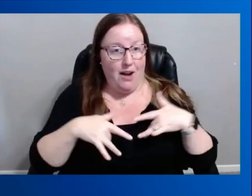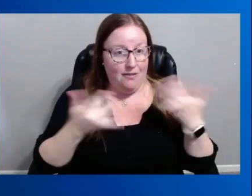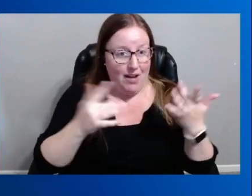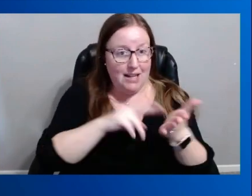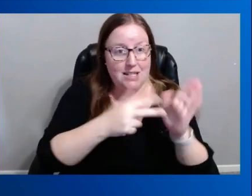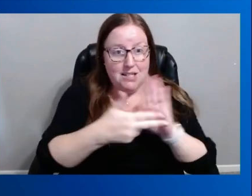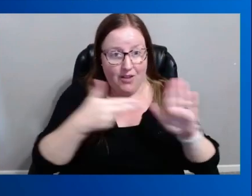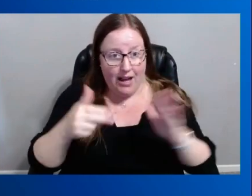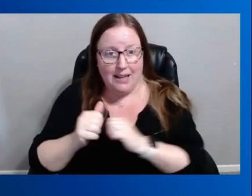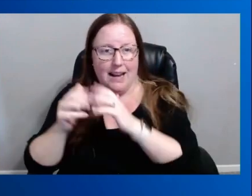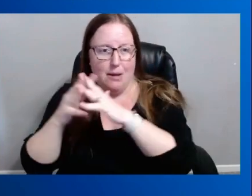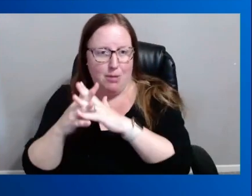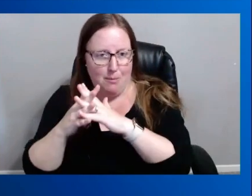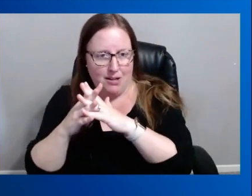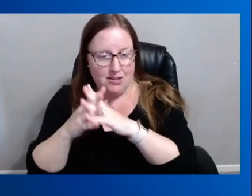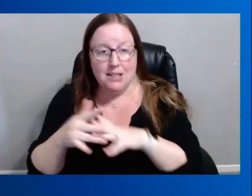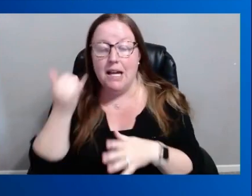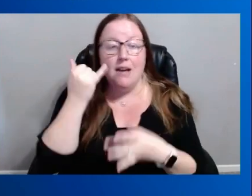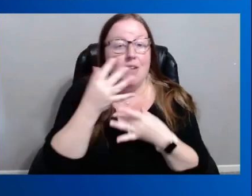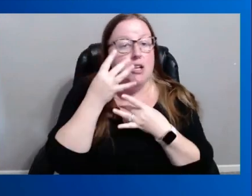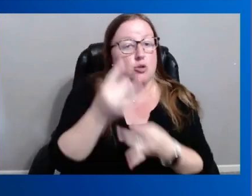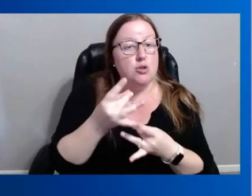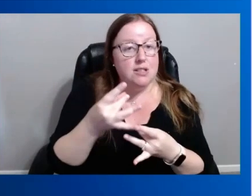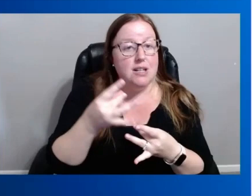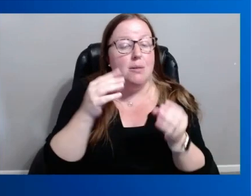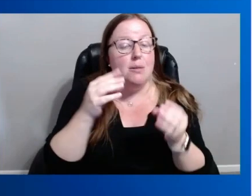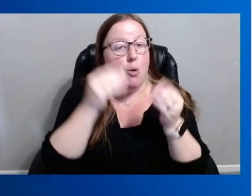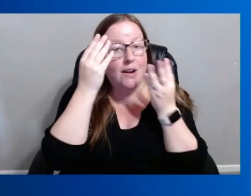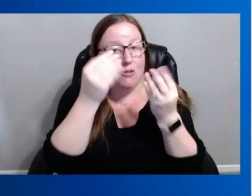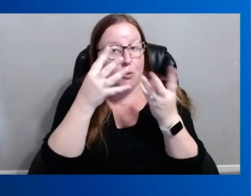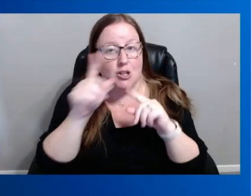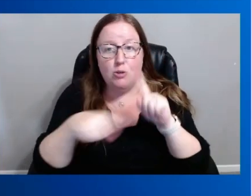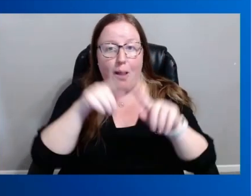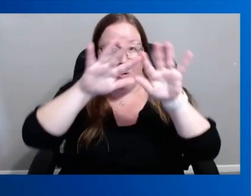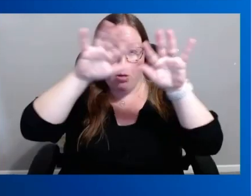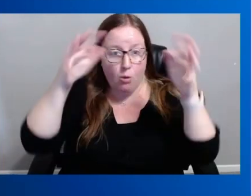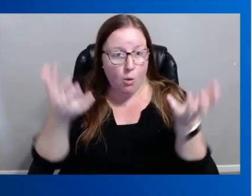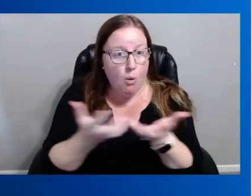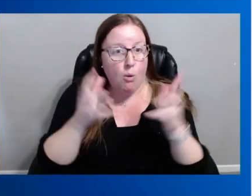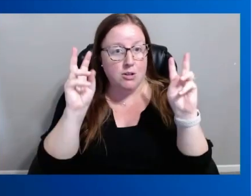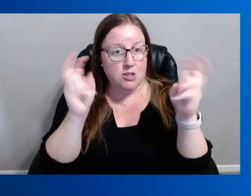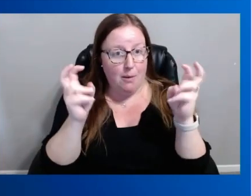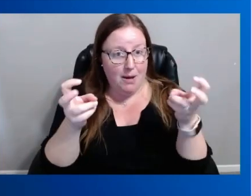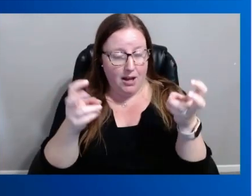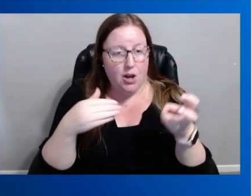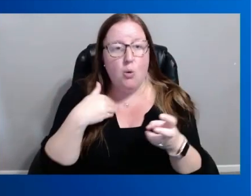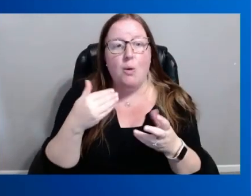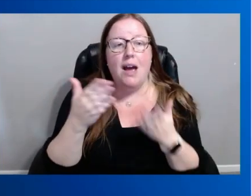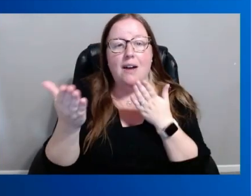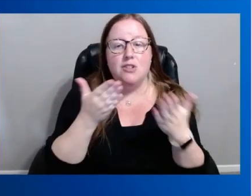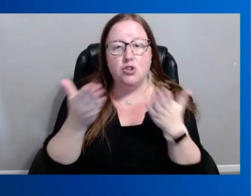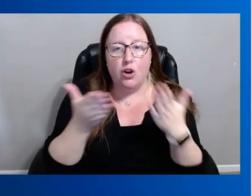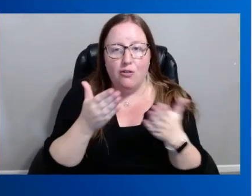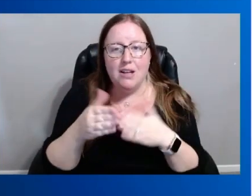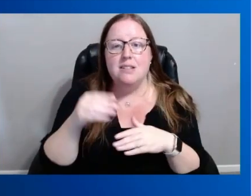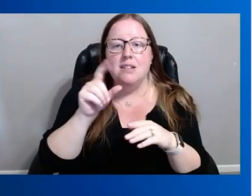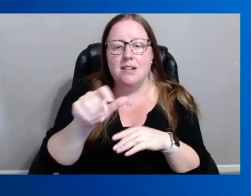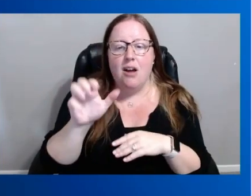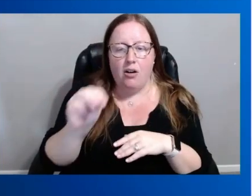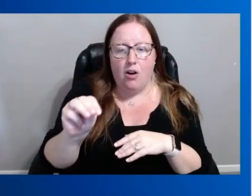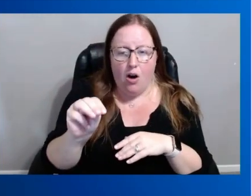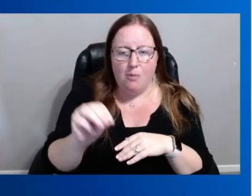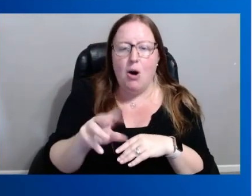implement them. And if you're interested in learning more about this whole topic, we have serverlessland.com, which is a website. We have